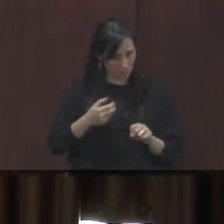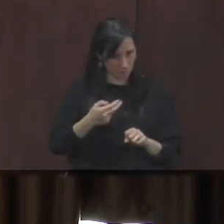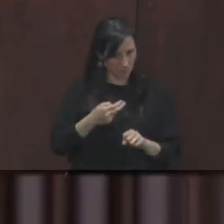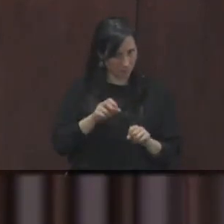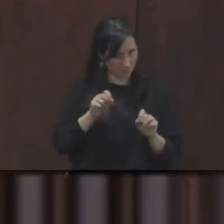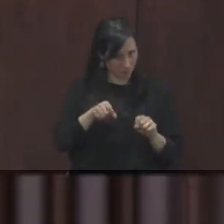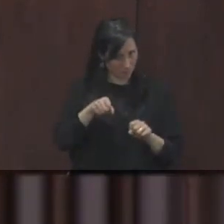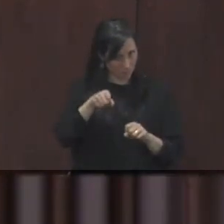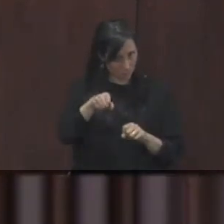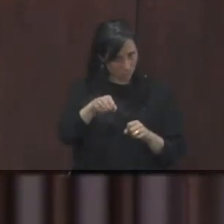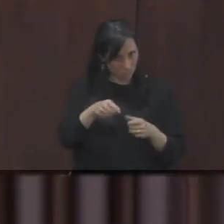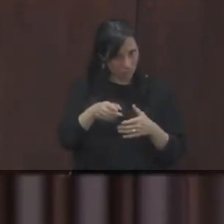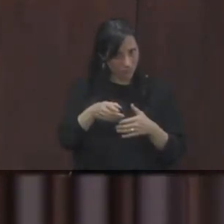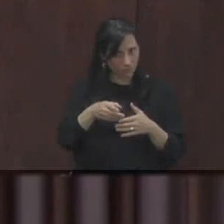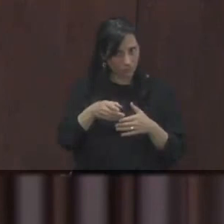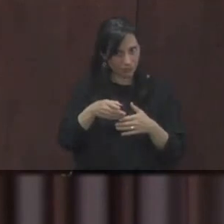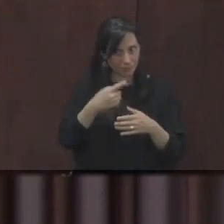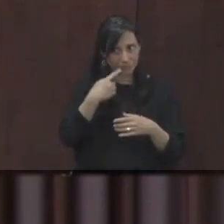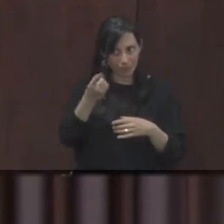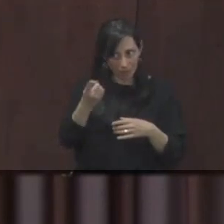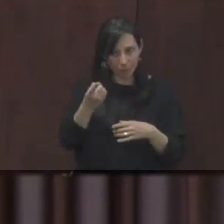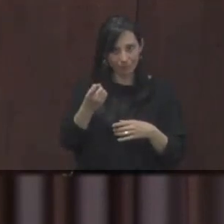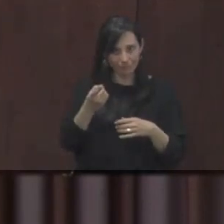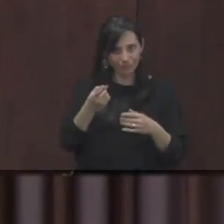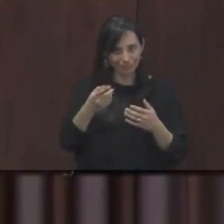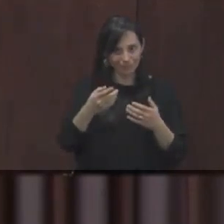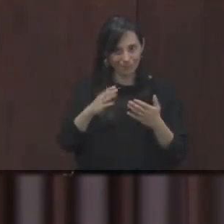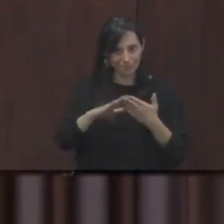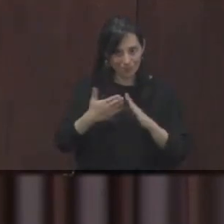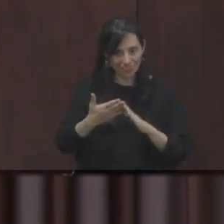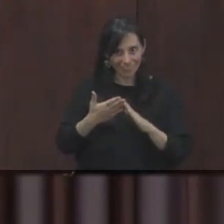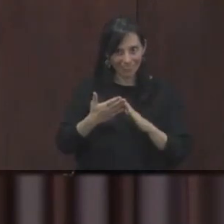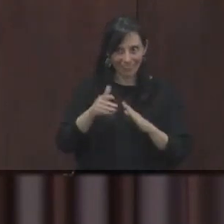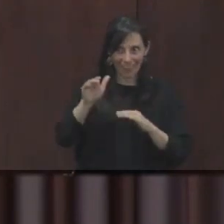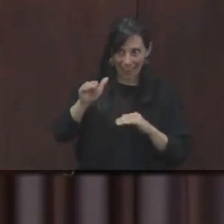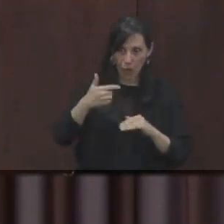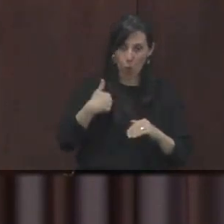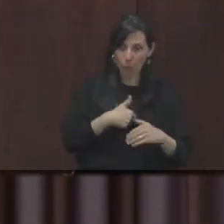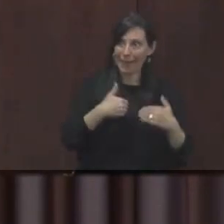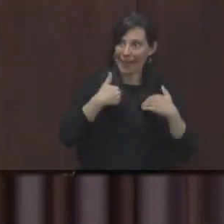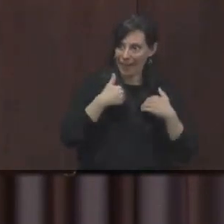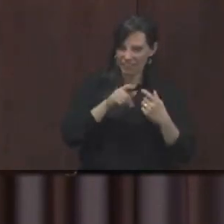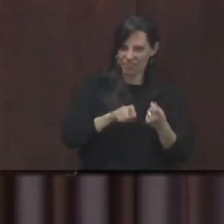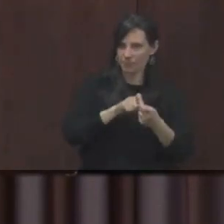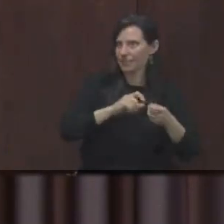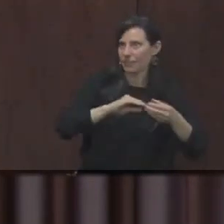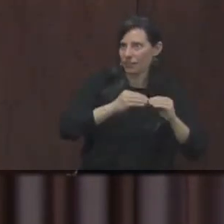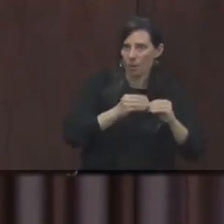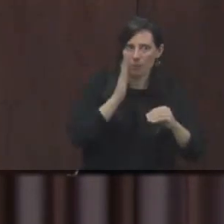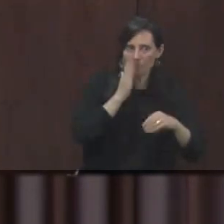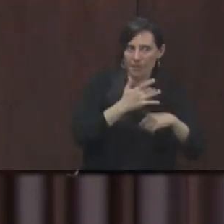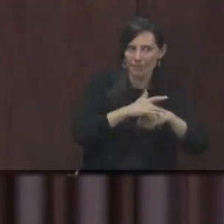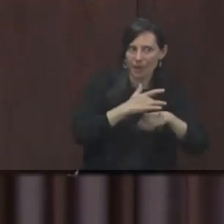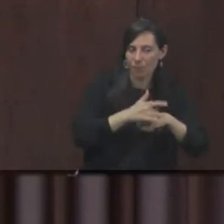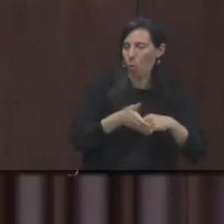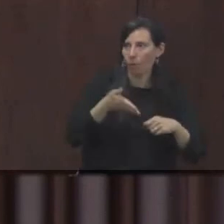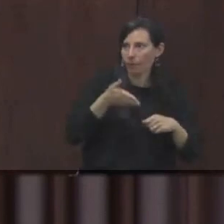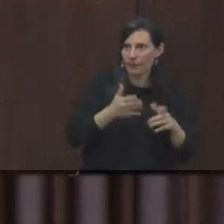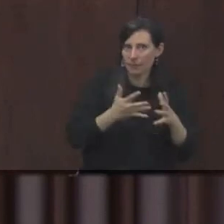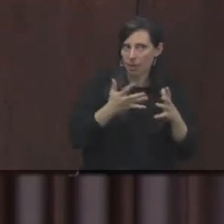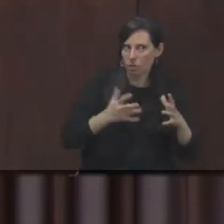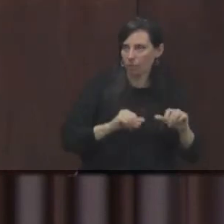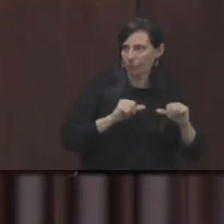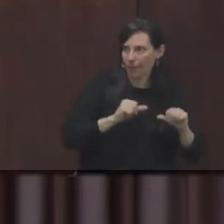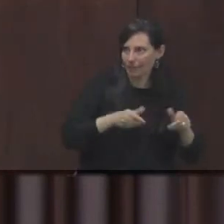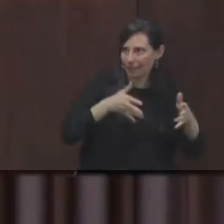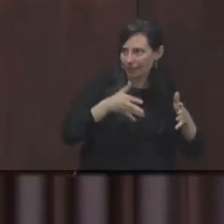us, community, you need to know, like, we have this much more capacity, but if we go beyond this point,